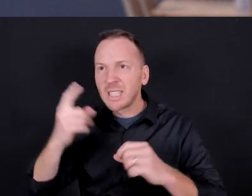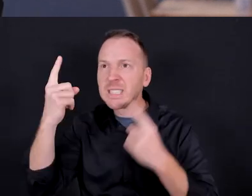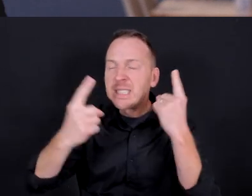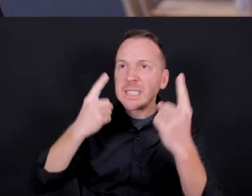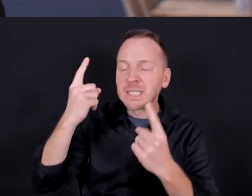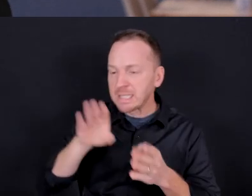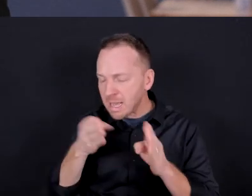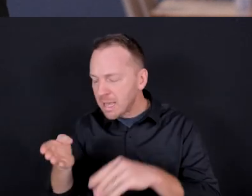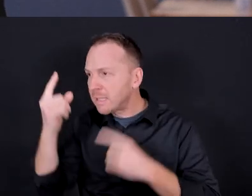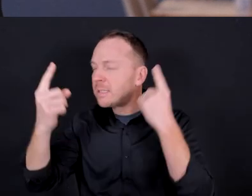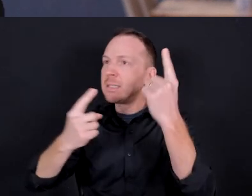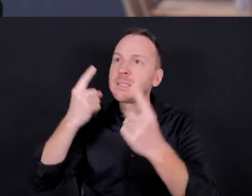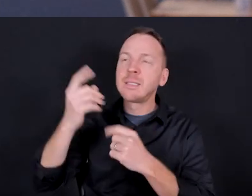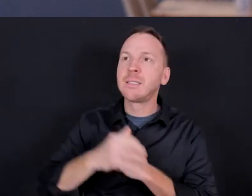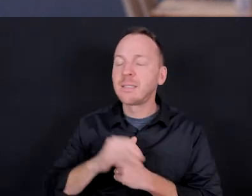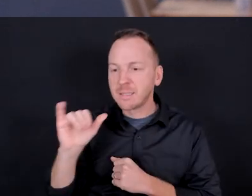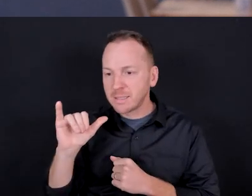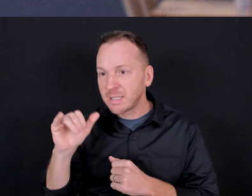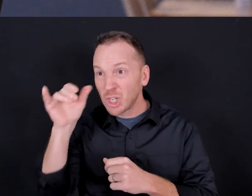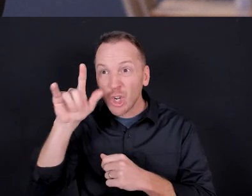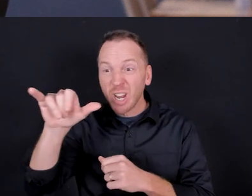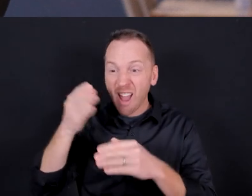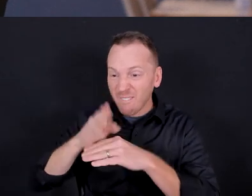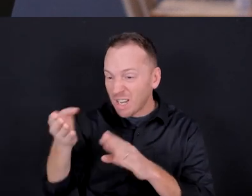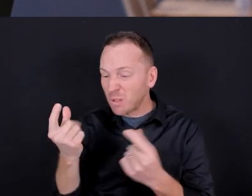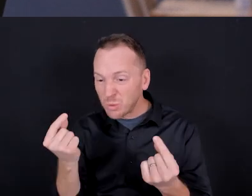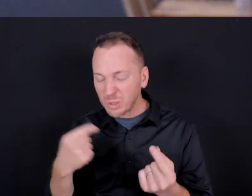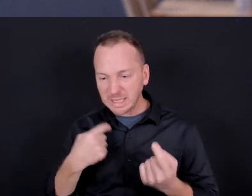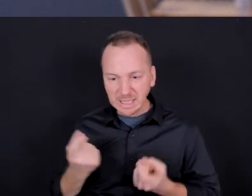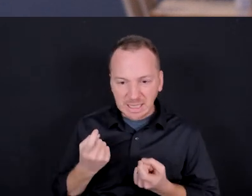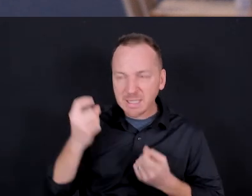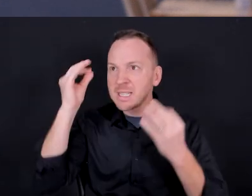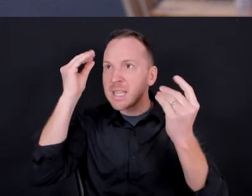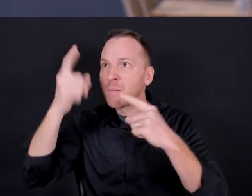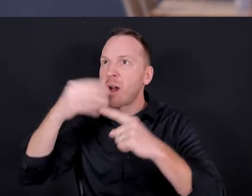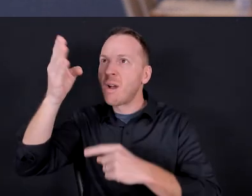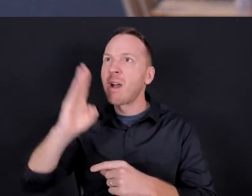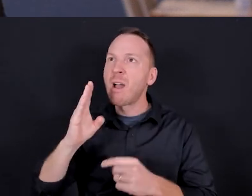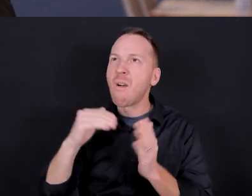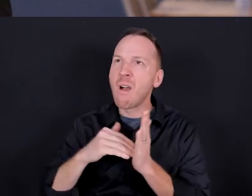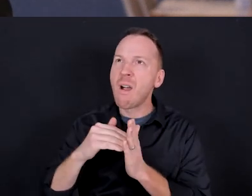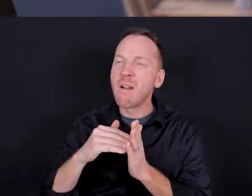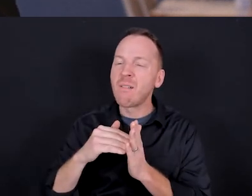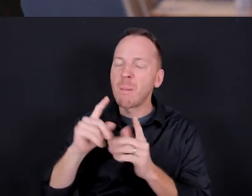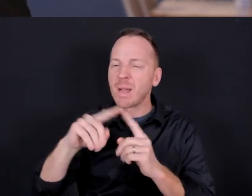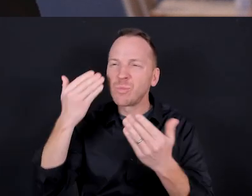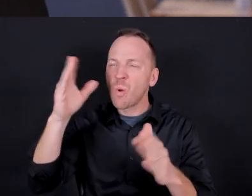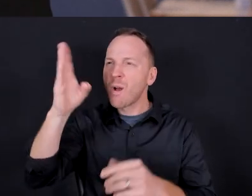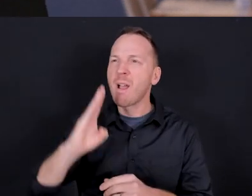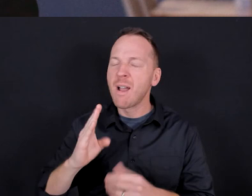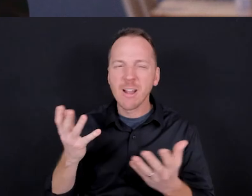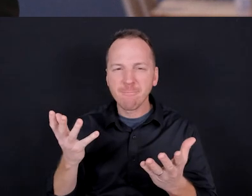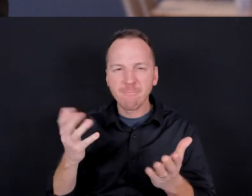of their own death, their own sinfulness. I mean, they think about God, but they don't know him, and a lot